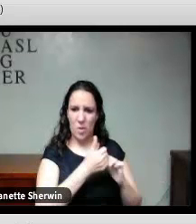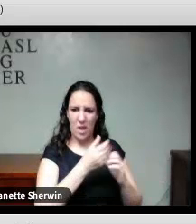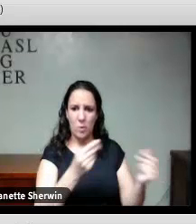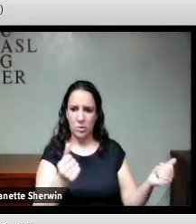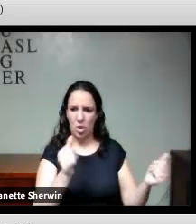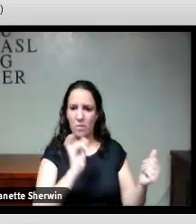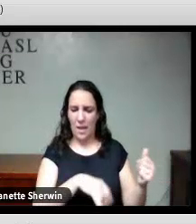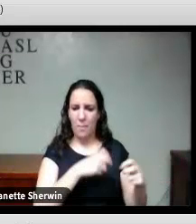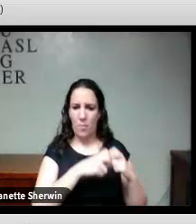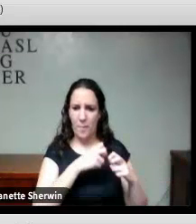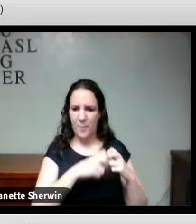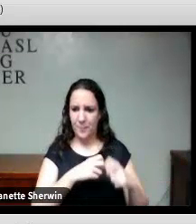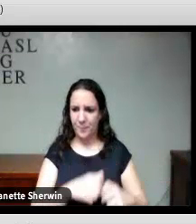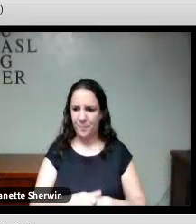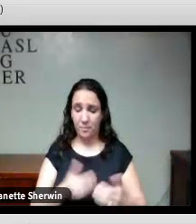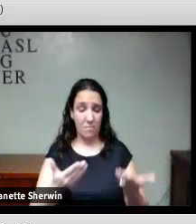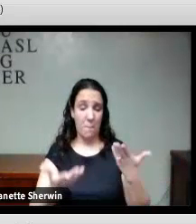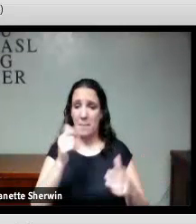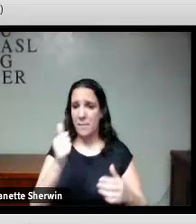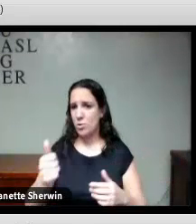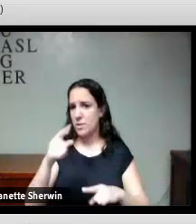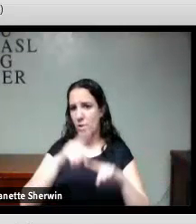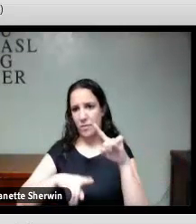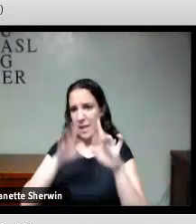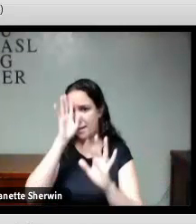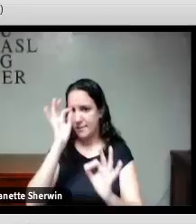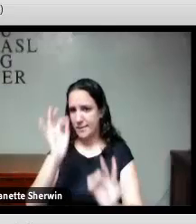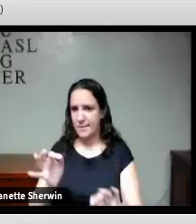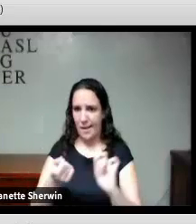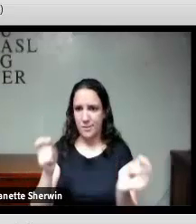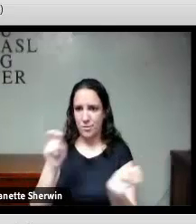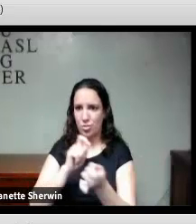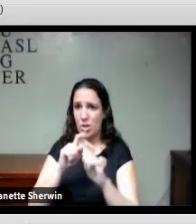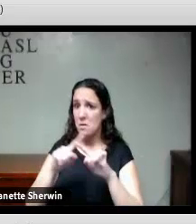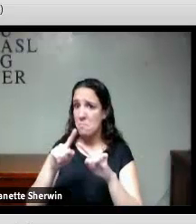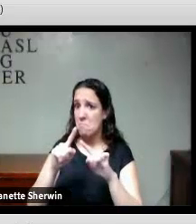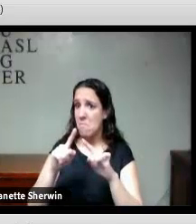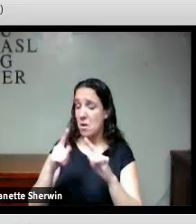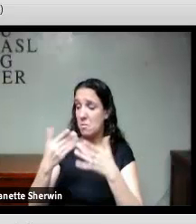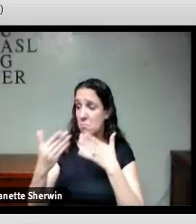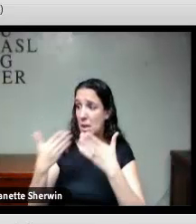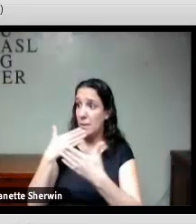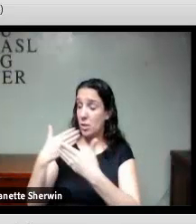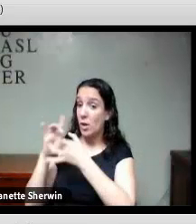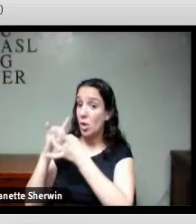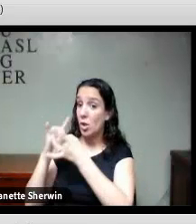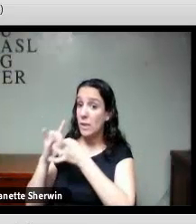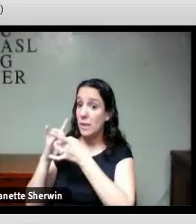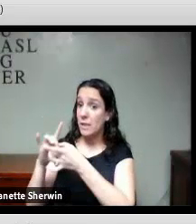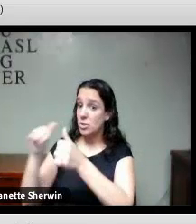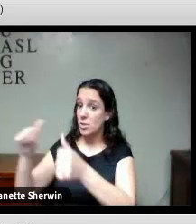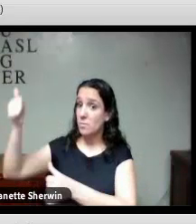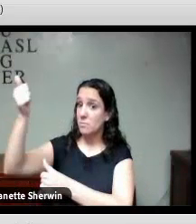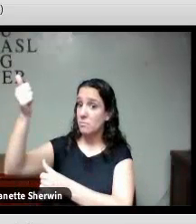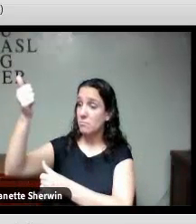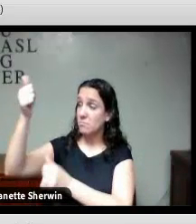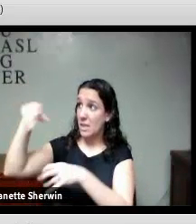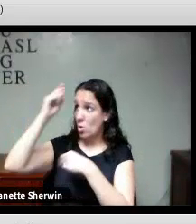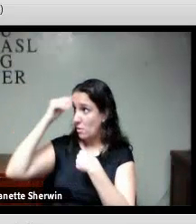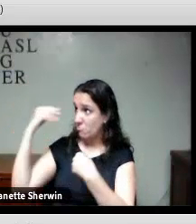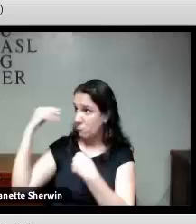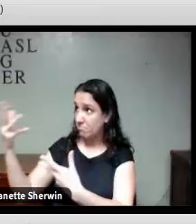may not be in a position to make those changes, but hopefully you have a good enough relationship with the people who are that you could at least mention